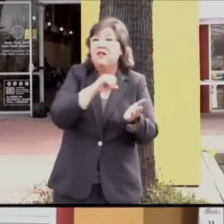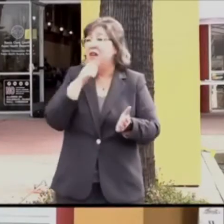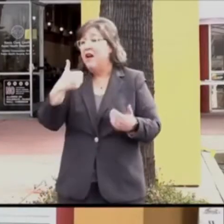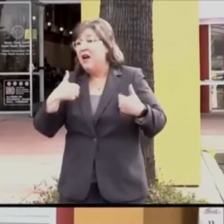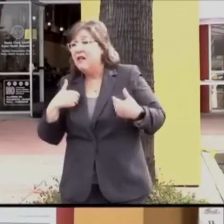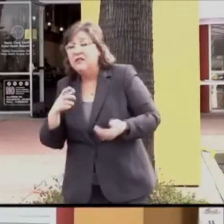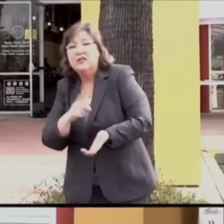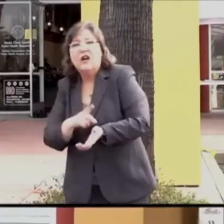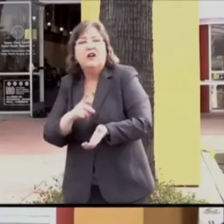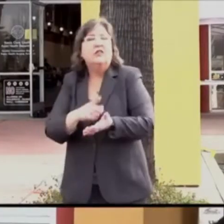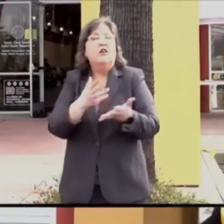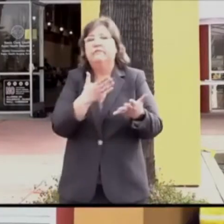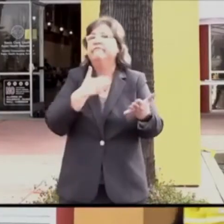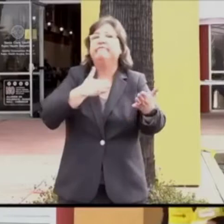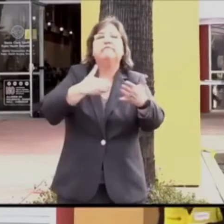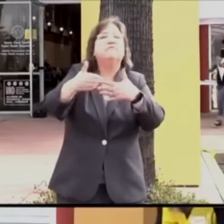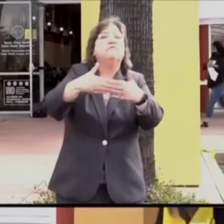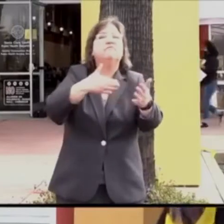communities,